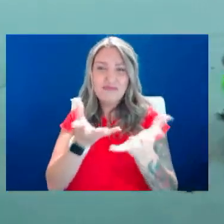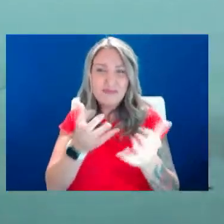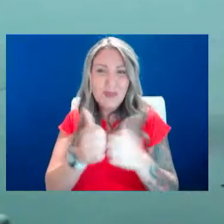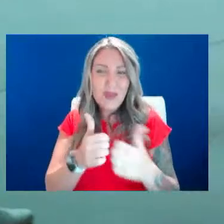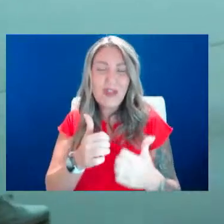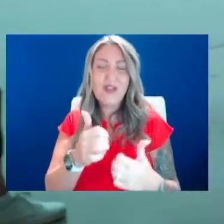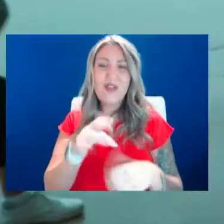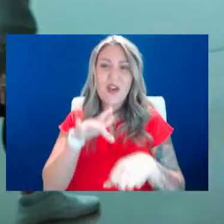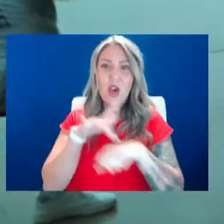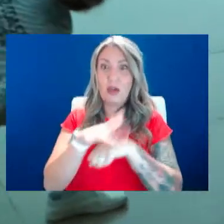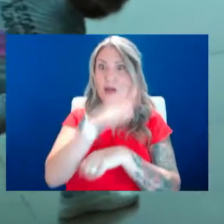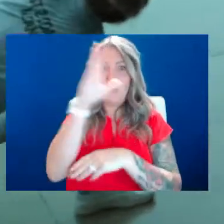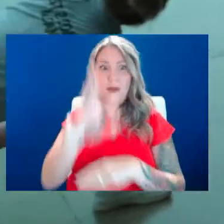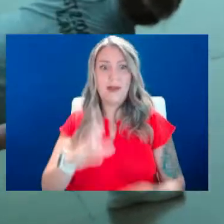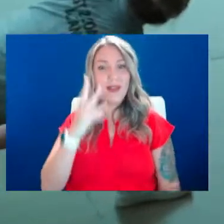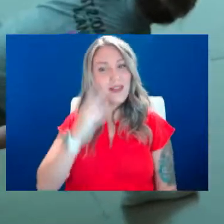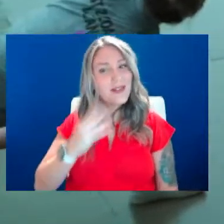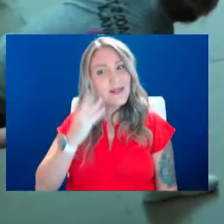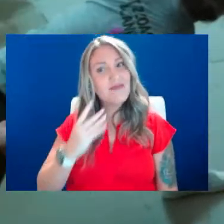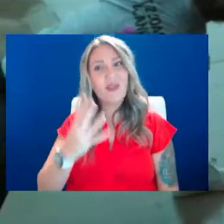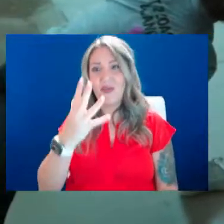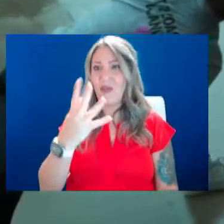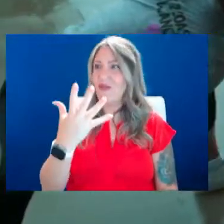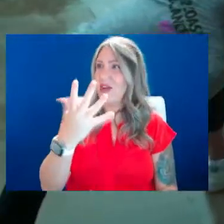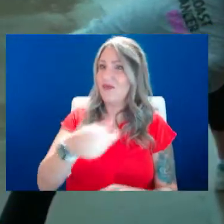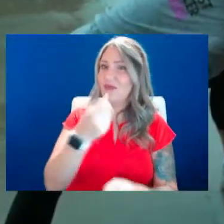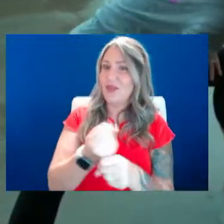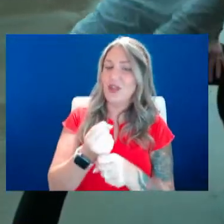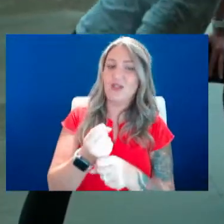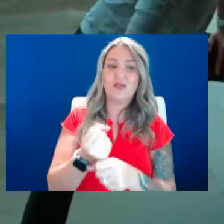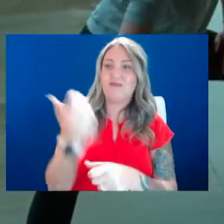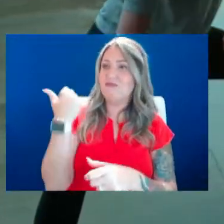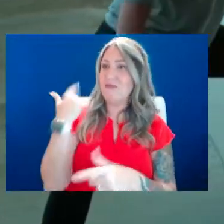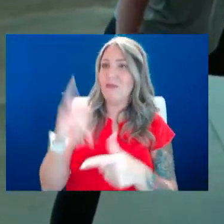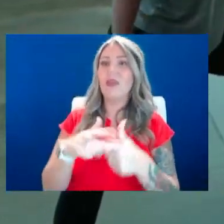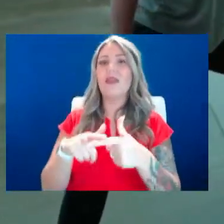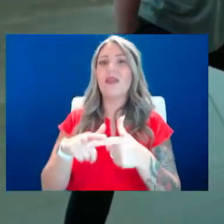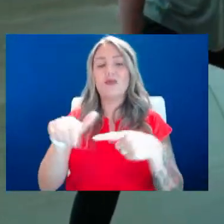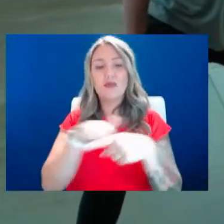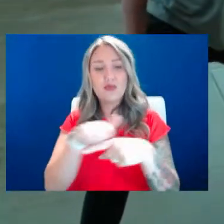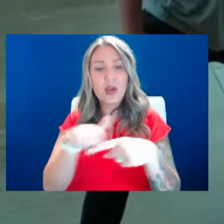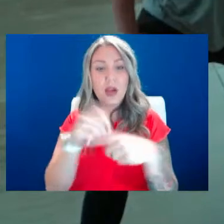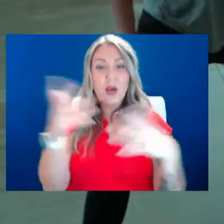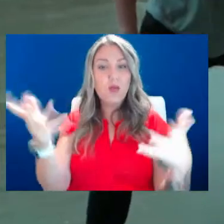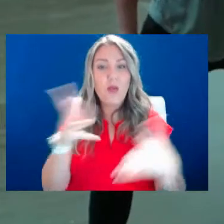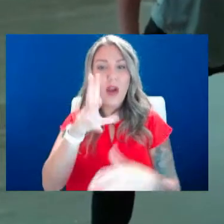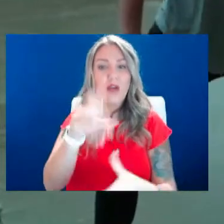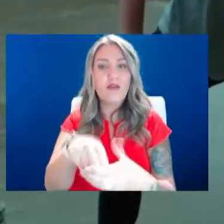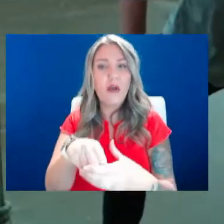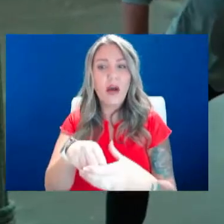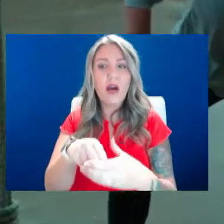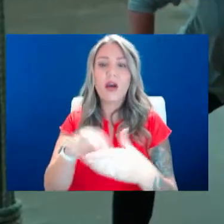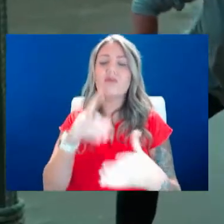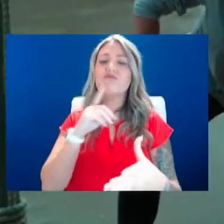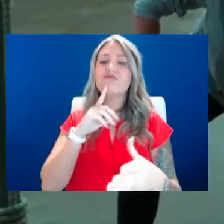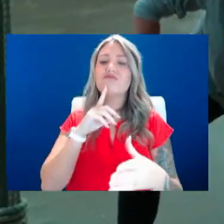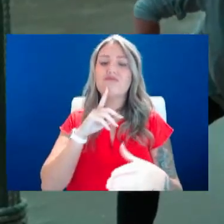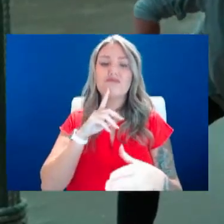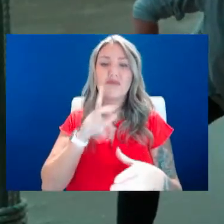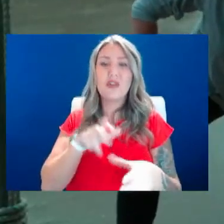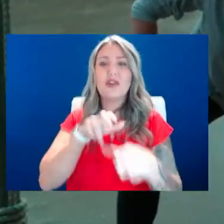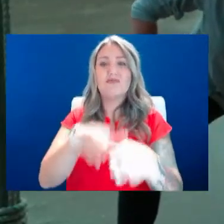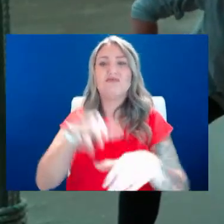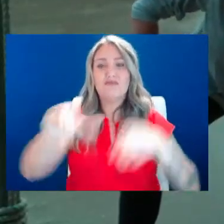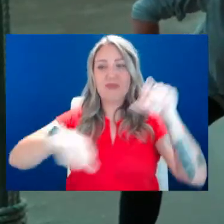like this just 4 or 5 years ago, and she started training. And what the training involved is hopping on the bike and pedaling and